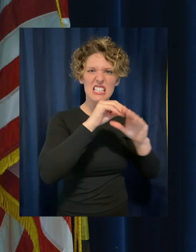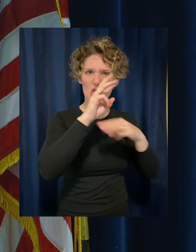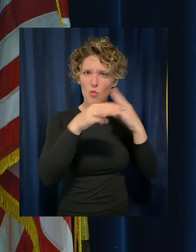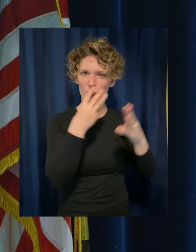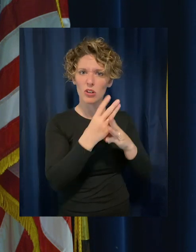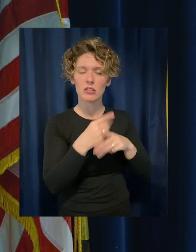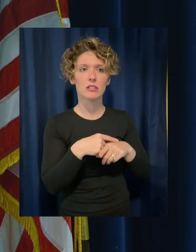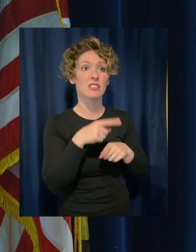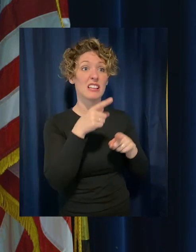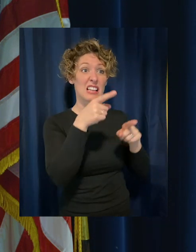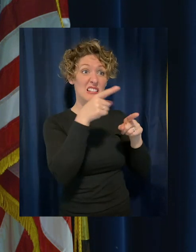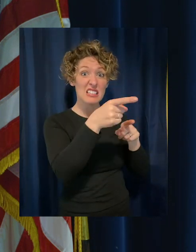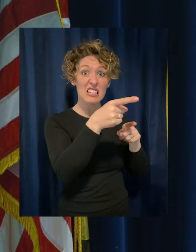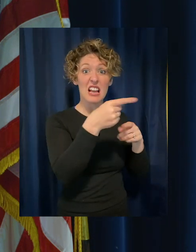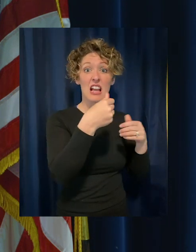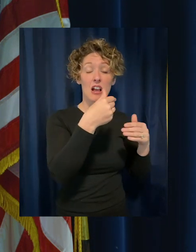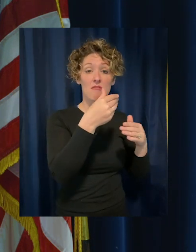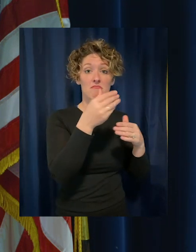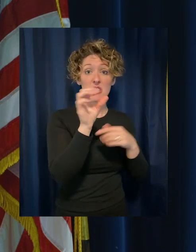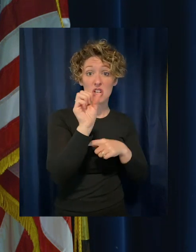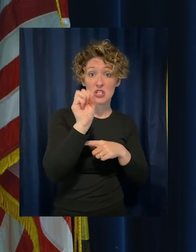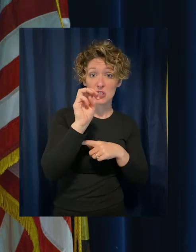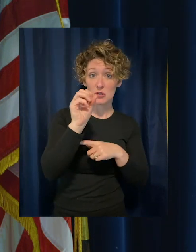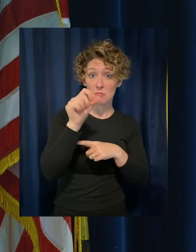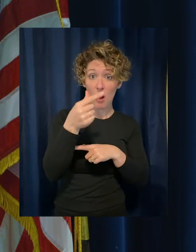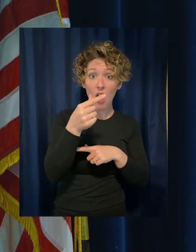being directly affected by climate change.